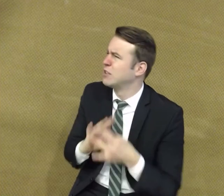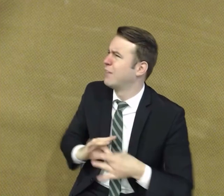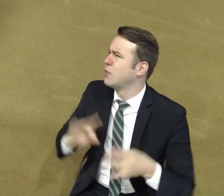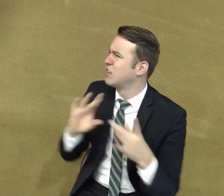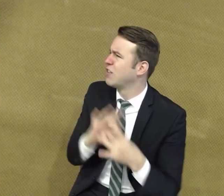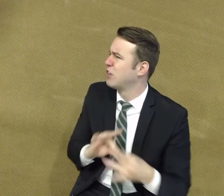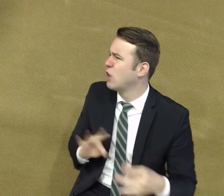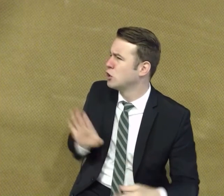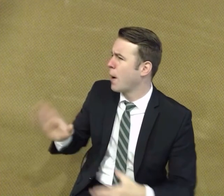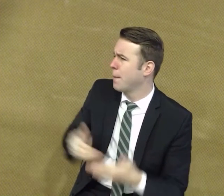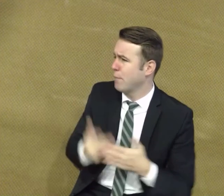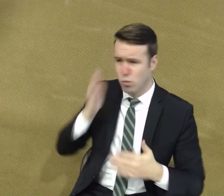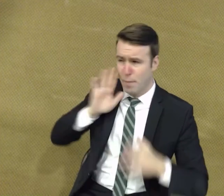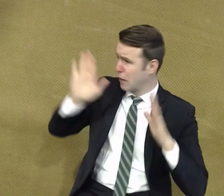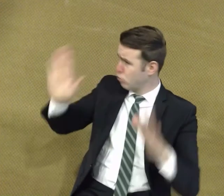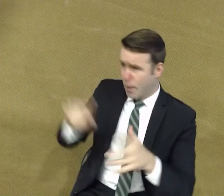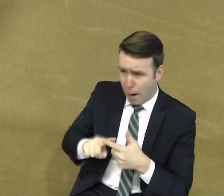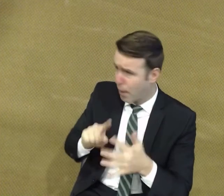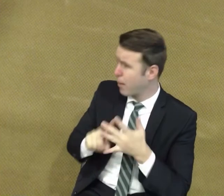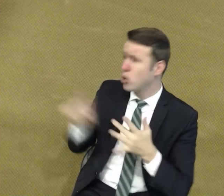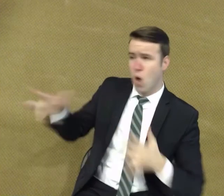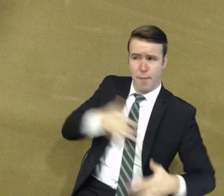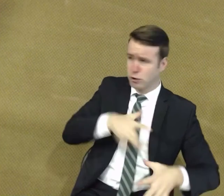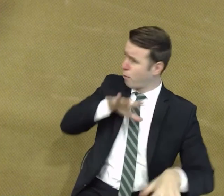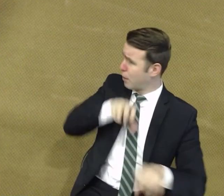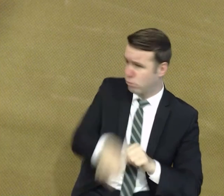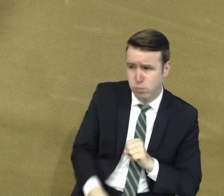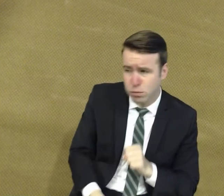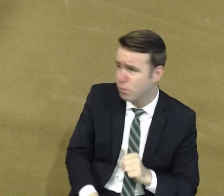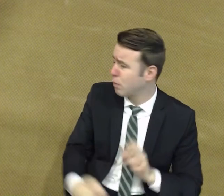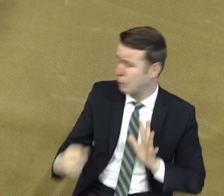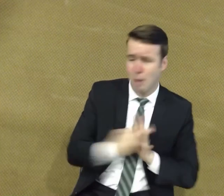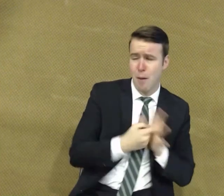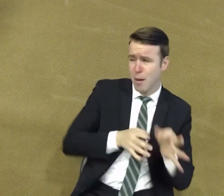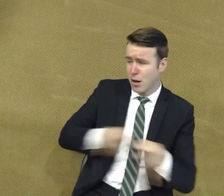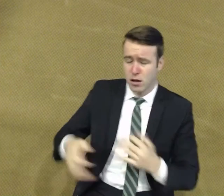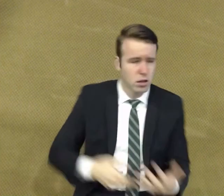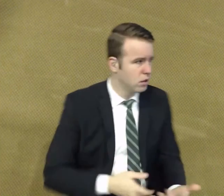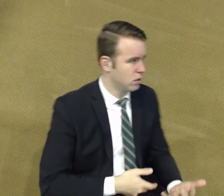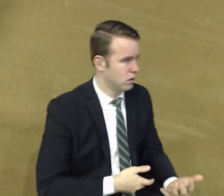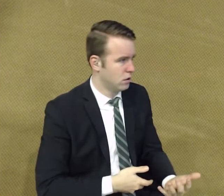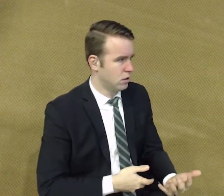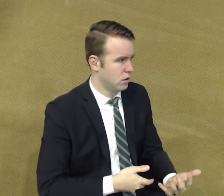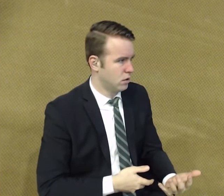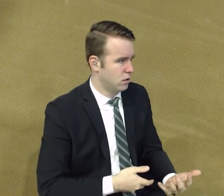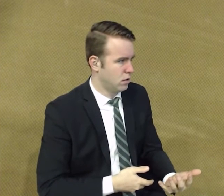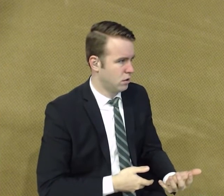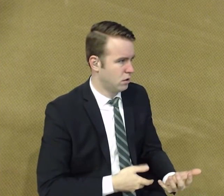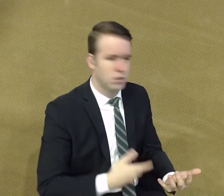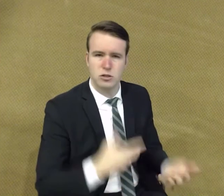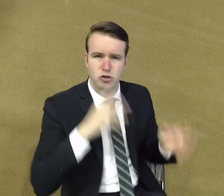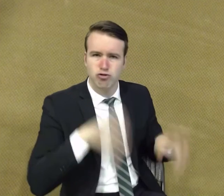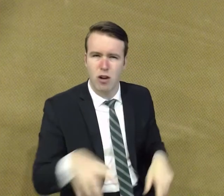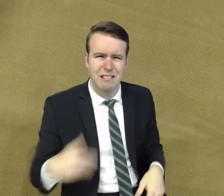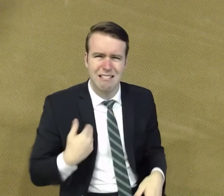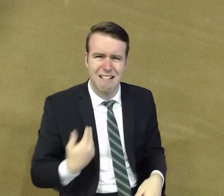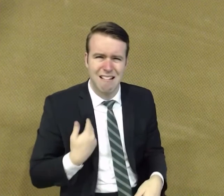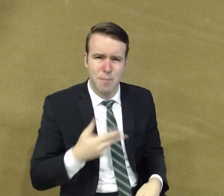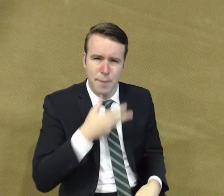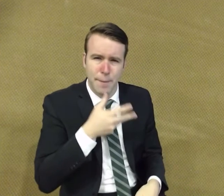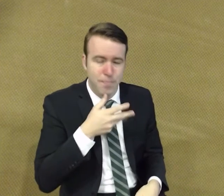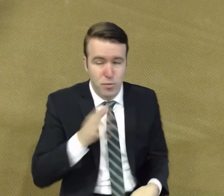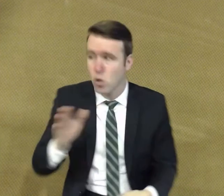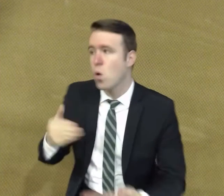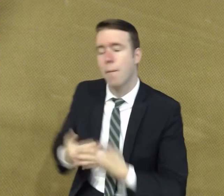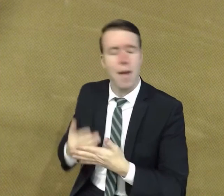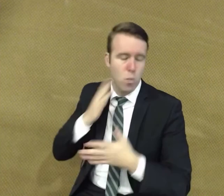prophesying that her baby will be great, but that her heart will be pierced, the agony and the ecstasy. And so when he says her baby